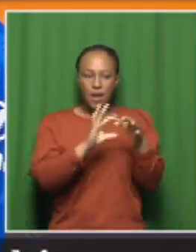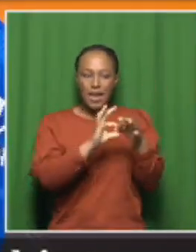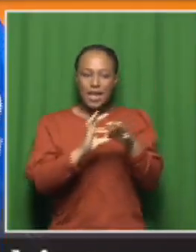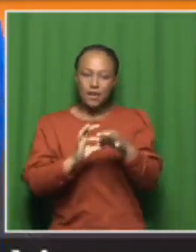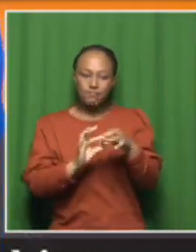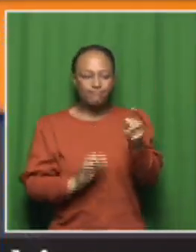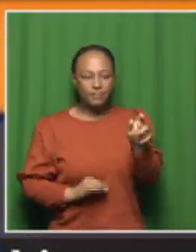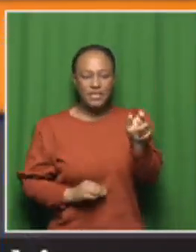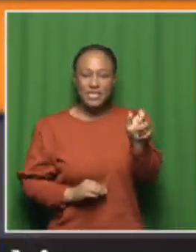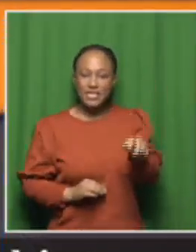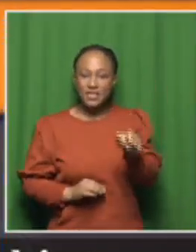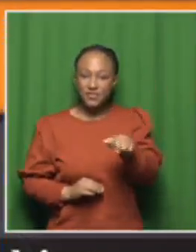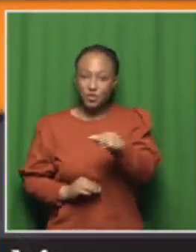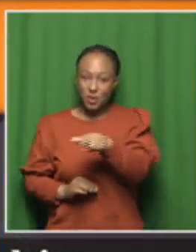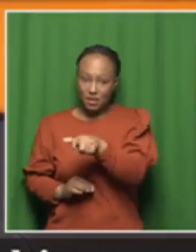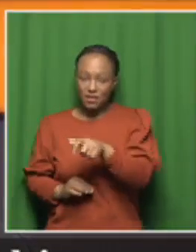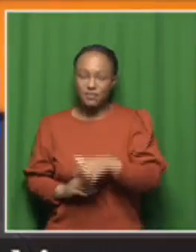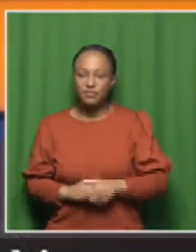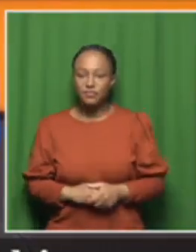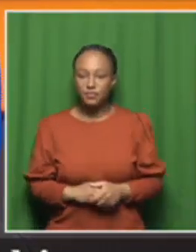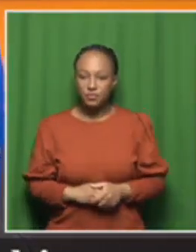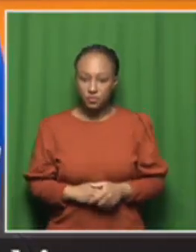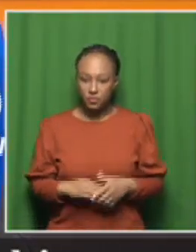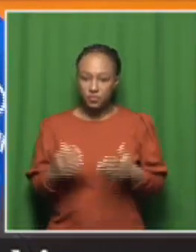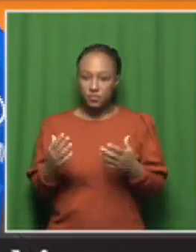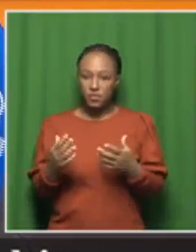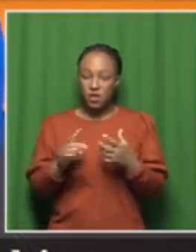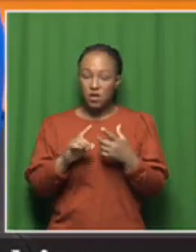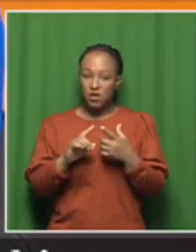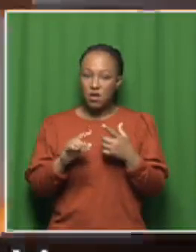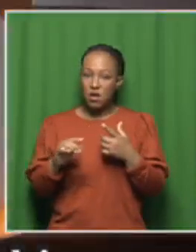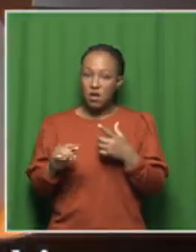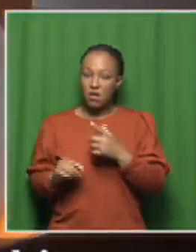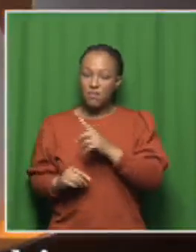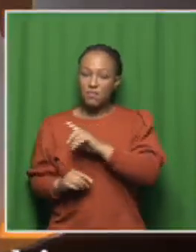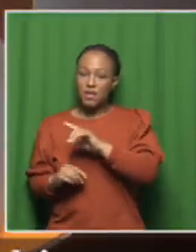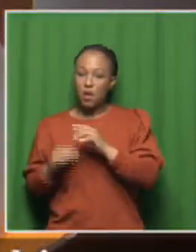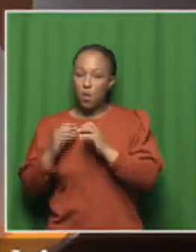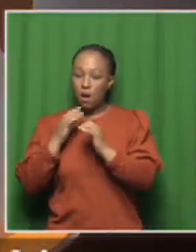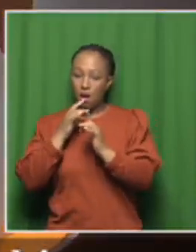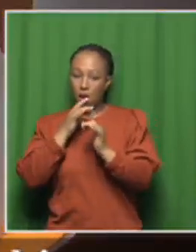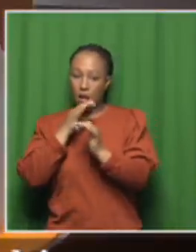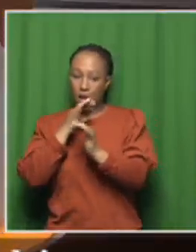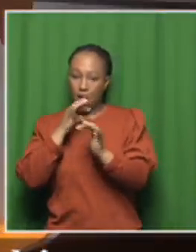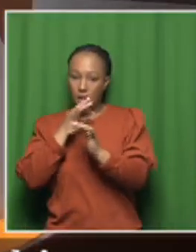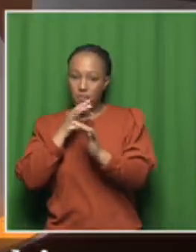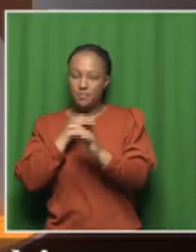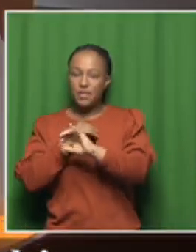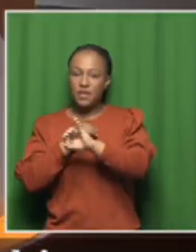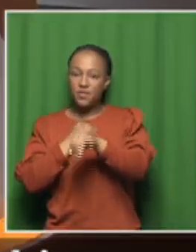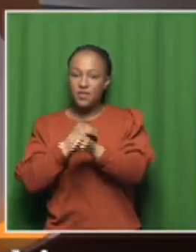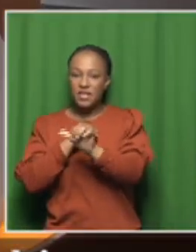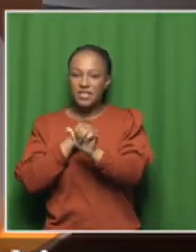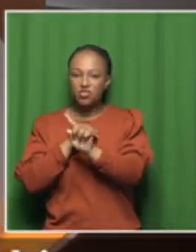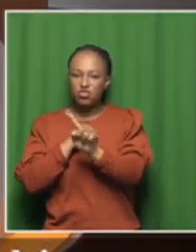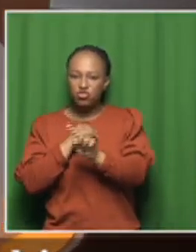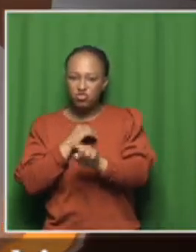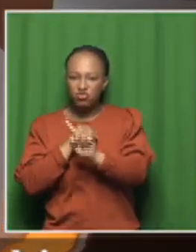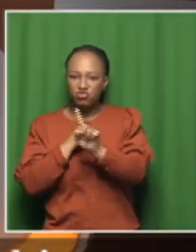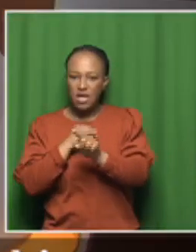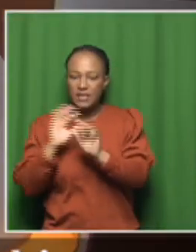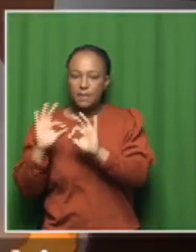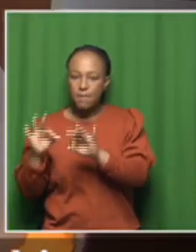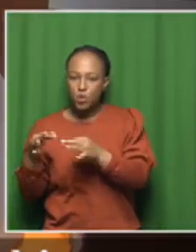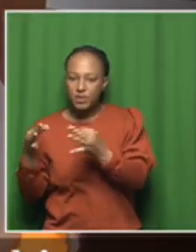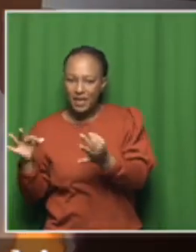elements come through? I mean, if we're actually looking at it through that lens of jazz, South Africa, fashion meeting jazz. So naturally, the exhibition will